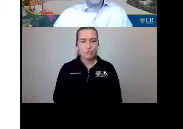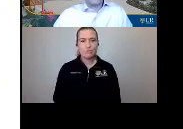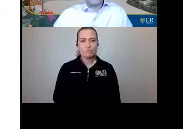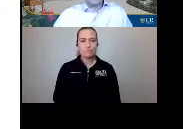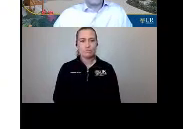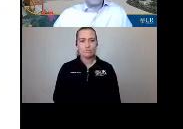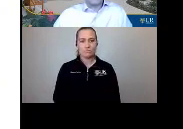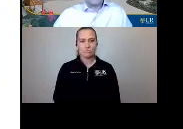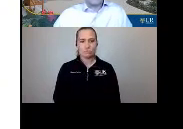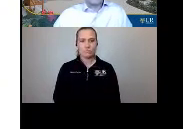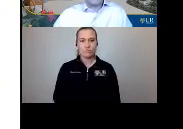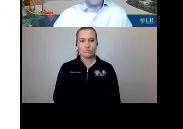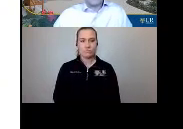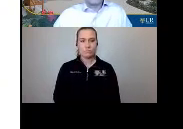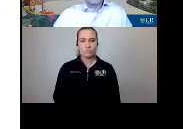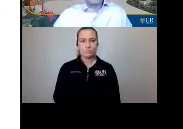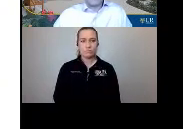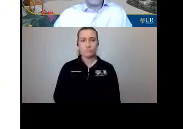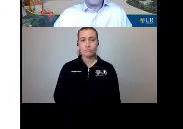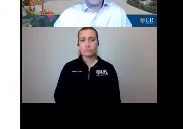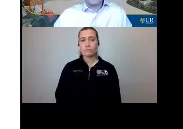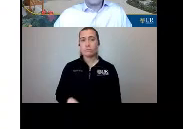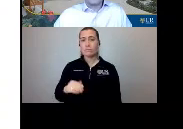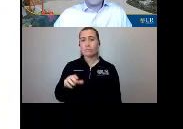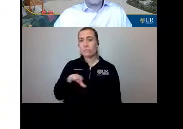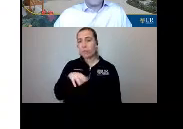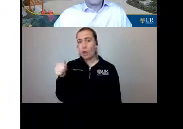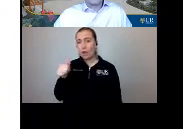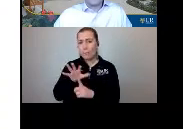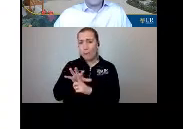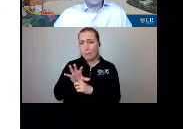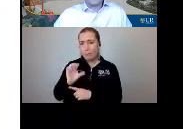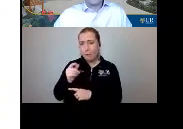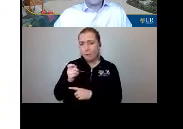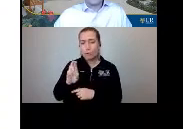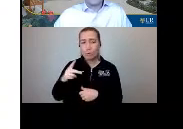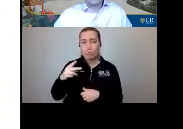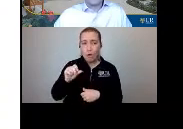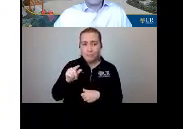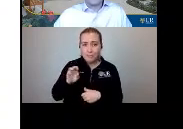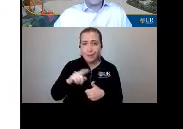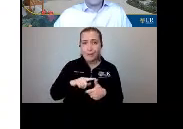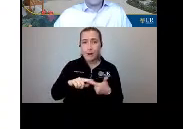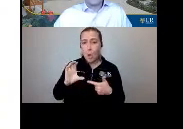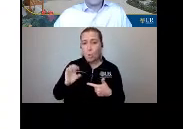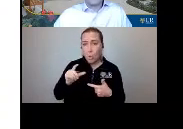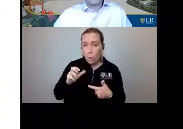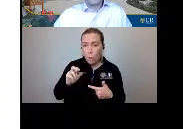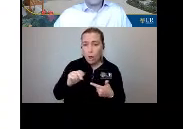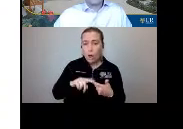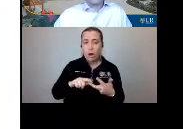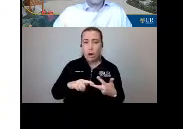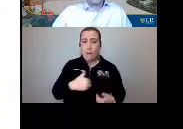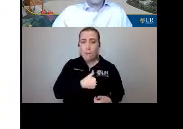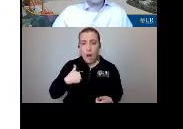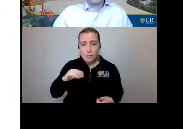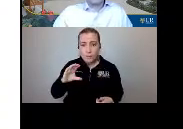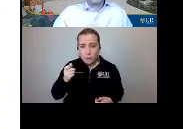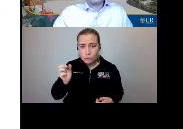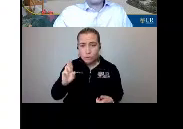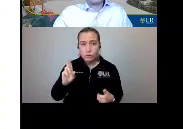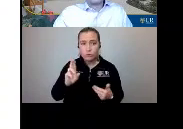above other common cancer types such as prostate cancer, breast cancer, colon cancer, where we have very robust screening